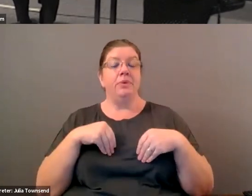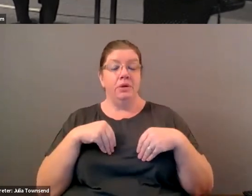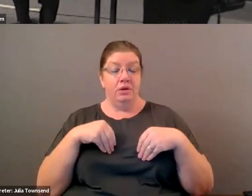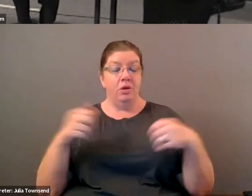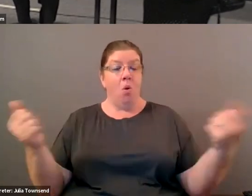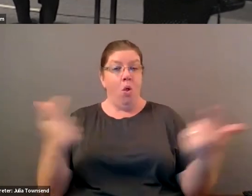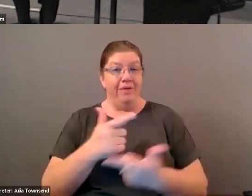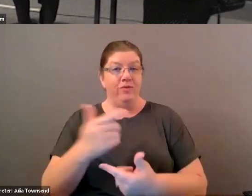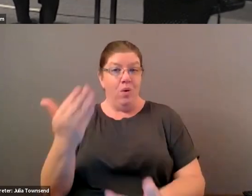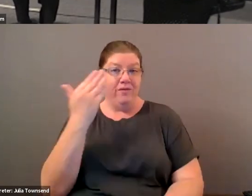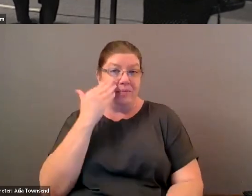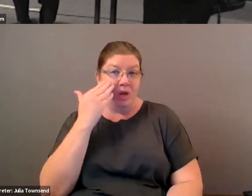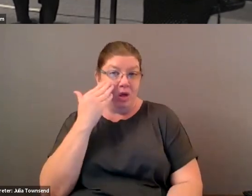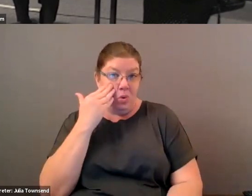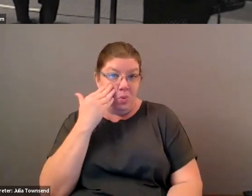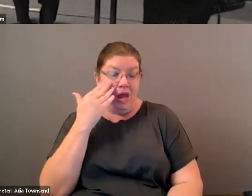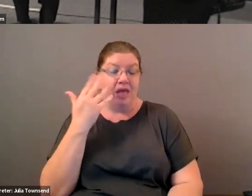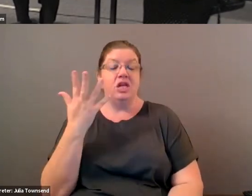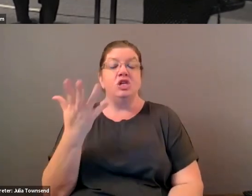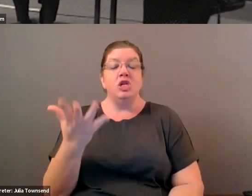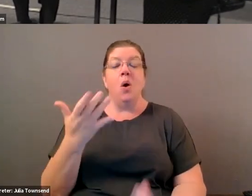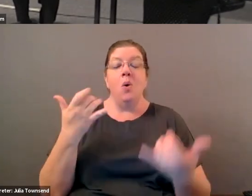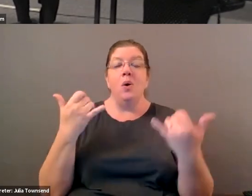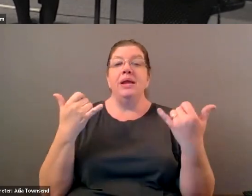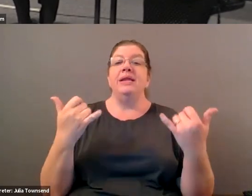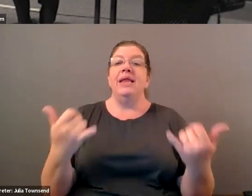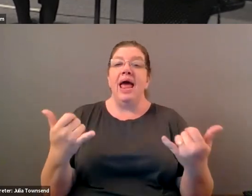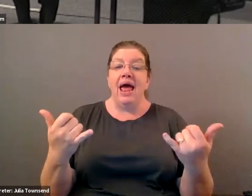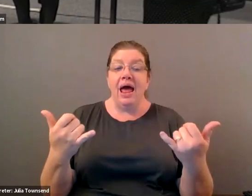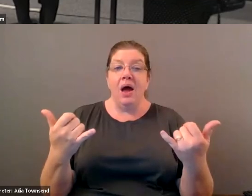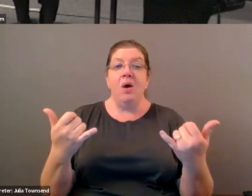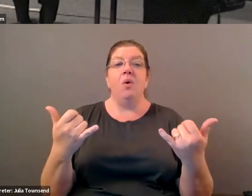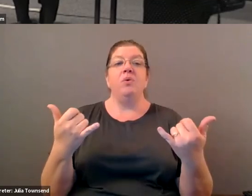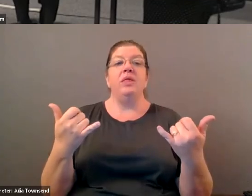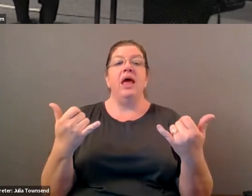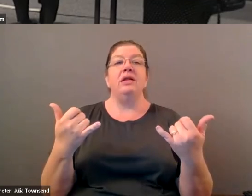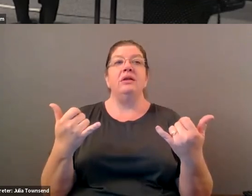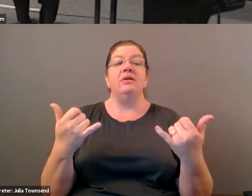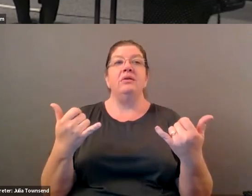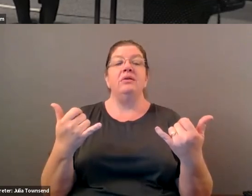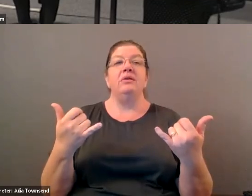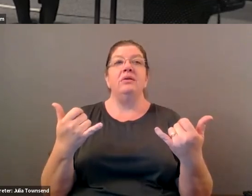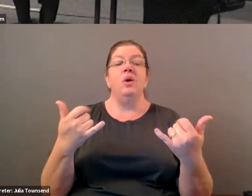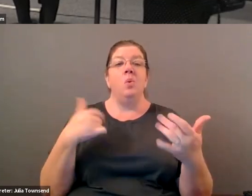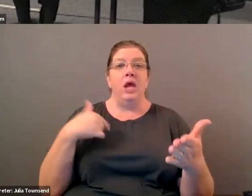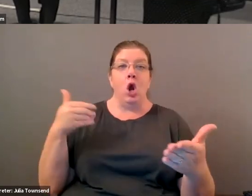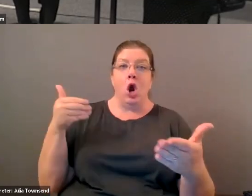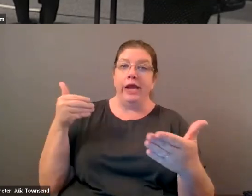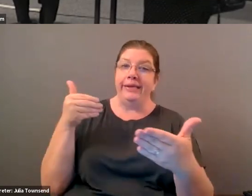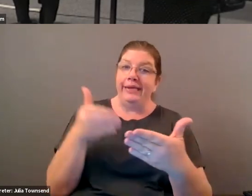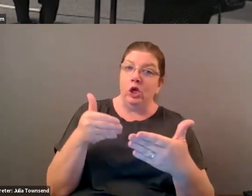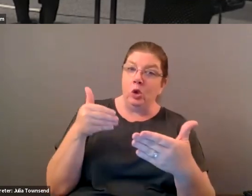familiar with. And so now that we are nearing the point when